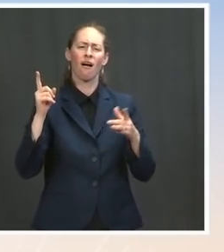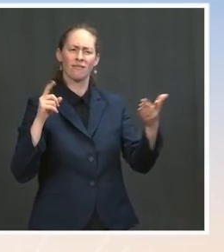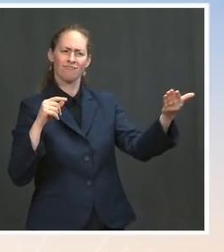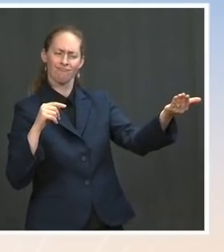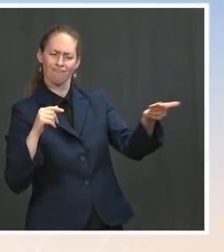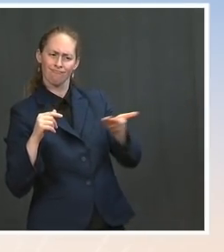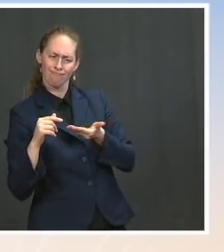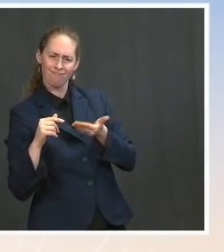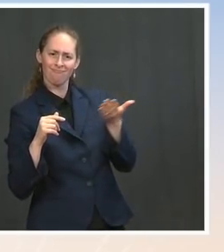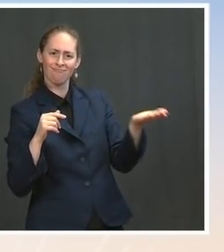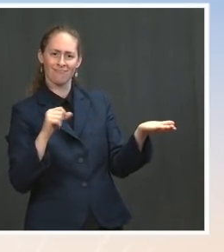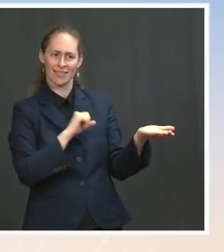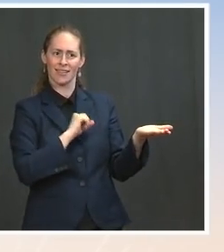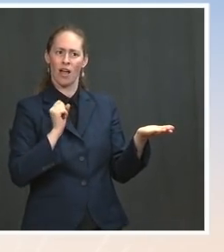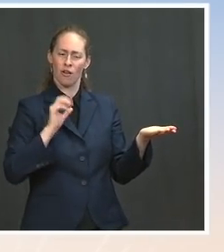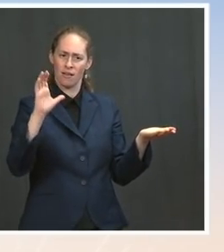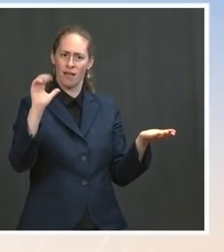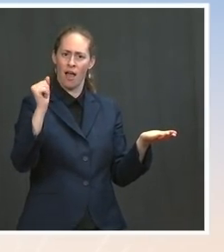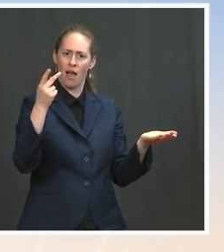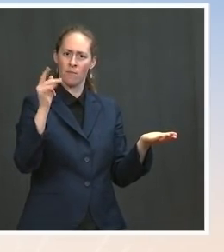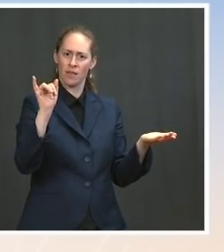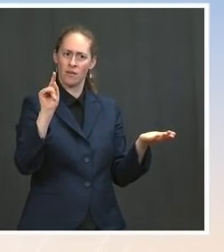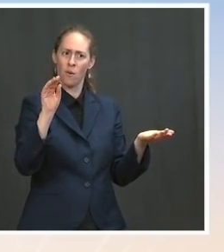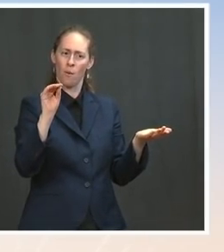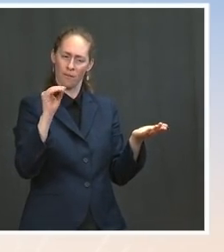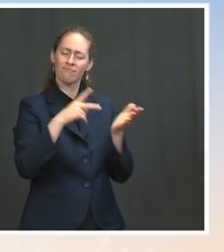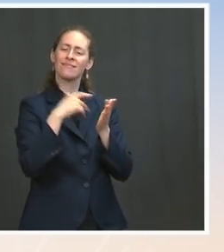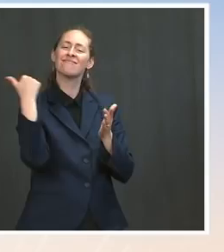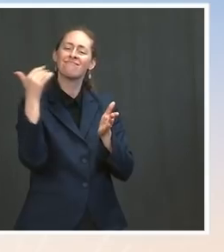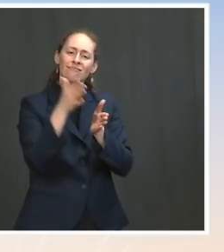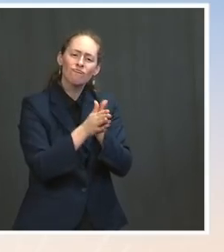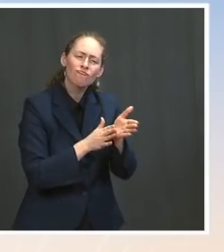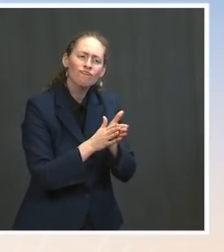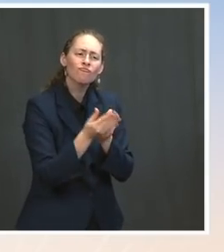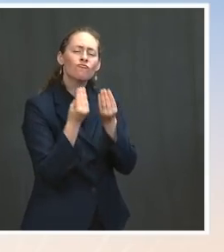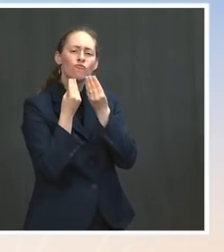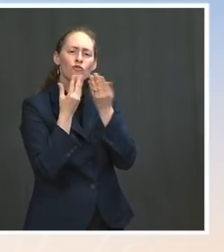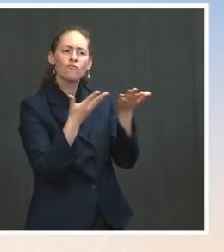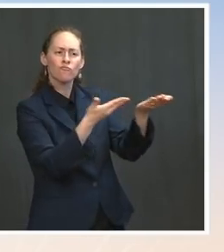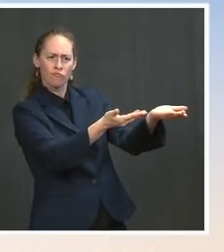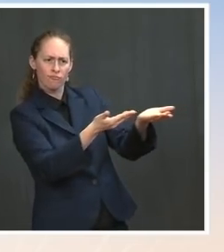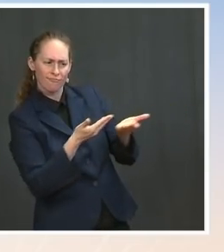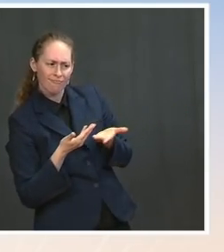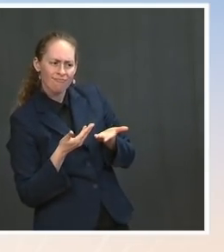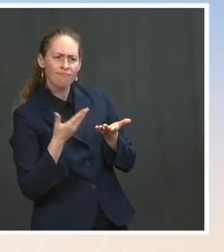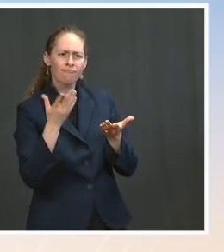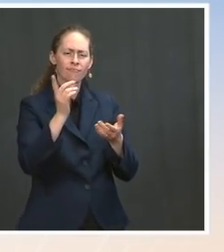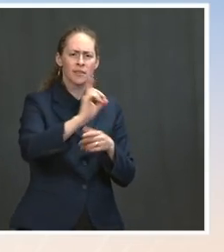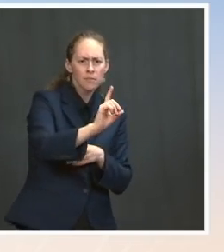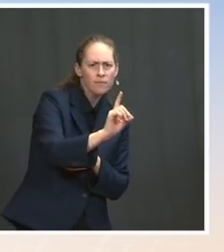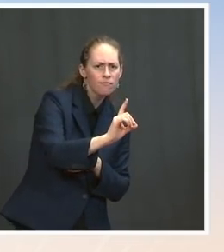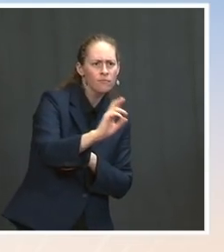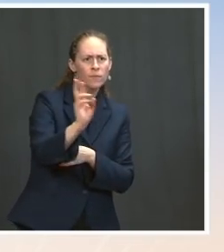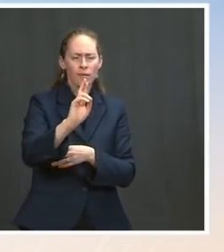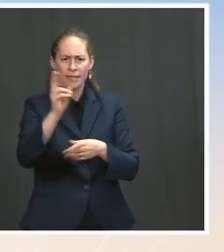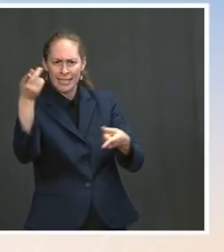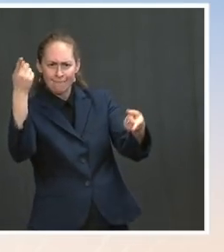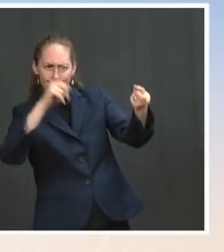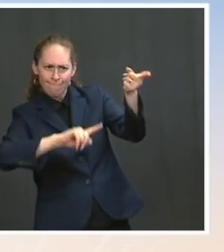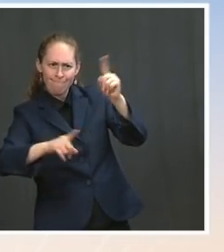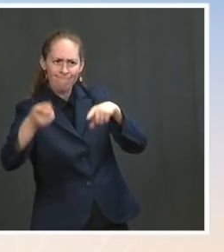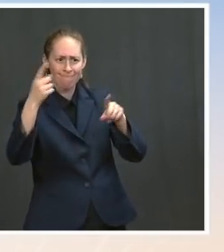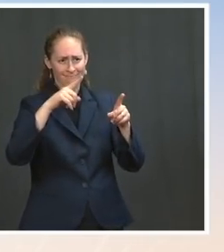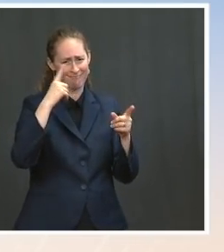the Senate and that he's eager to find a path forward on bipartisan work certainly tells you, I think, what you need to know about what he